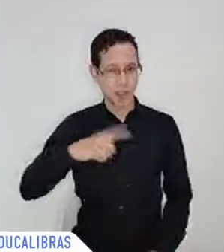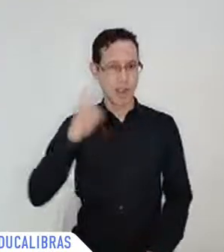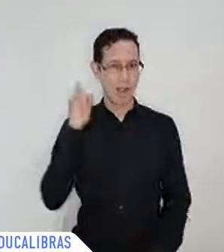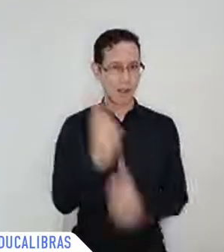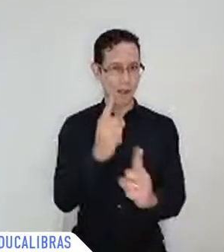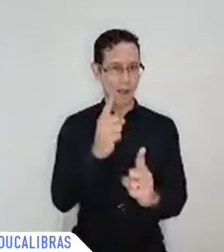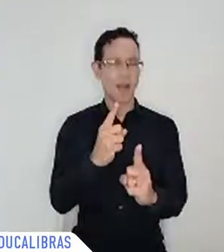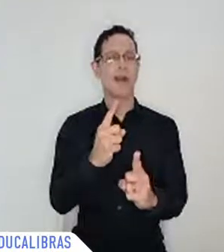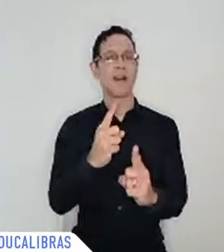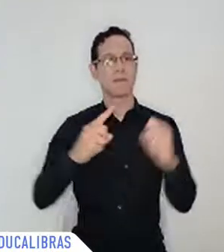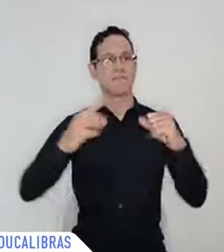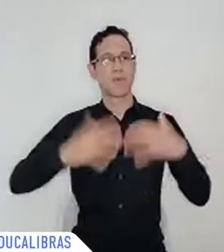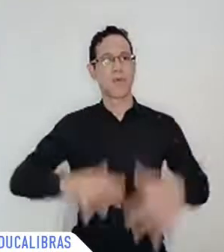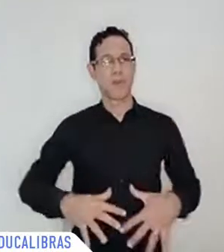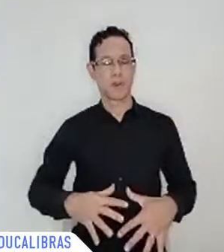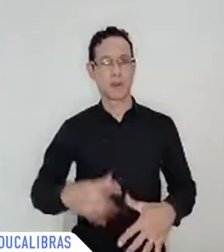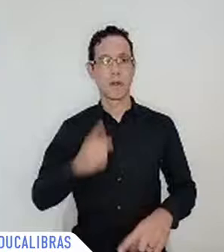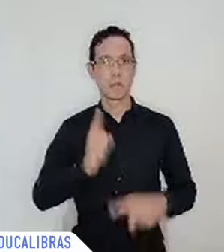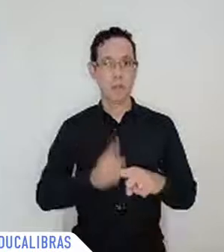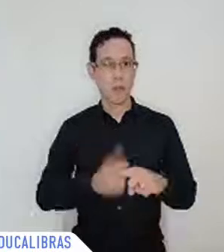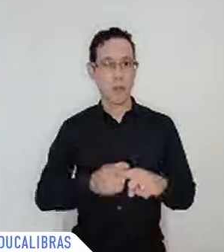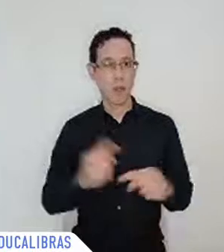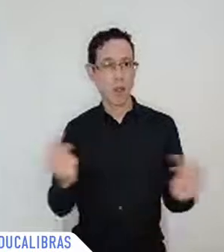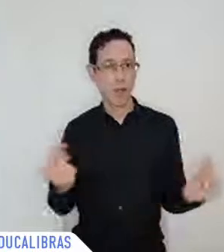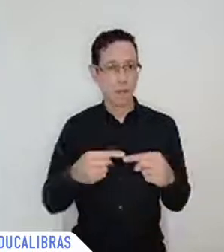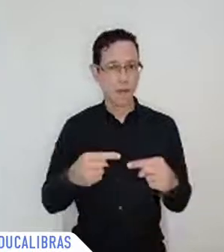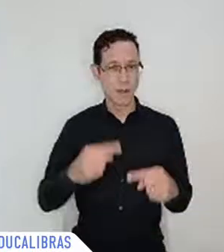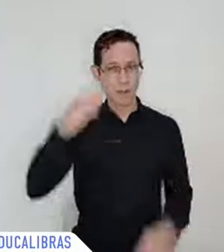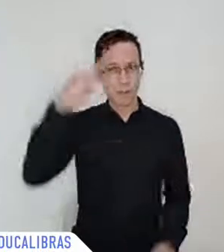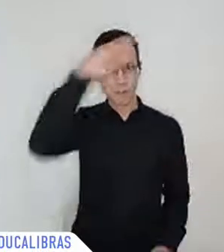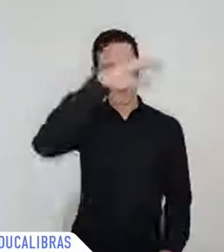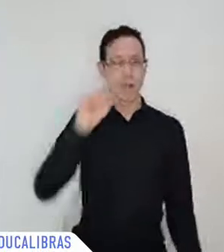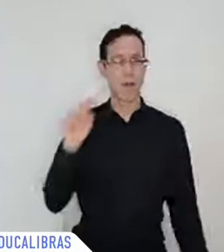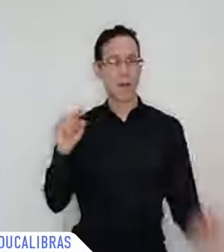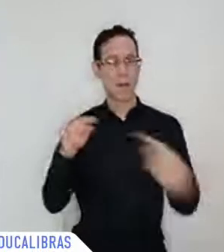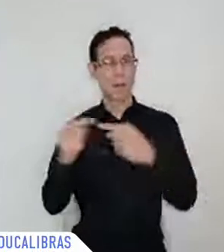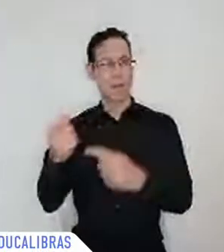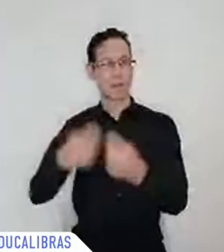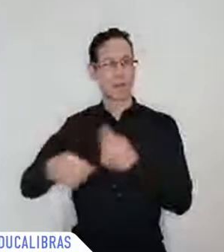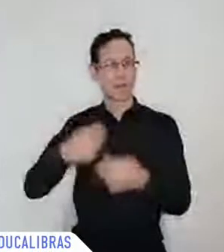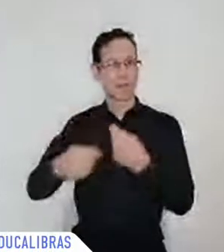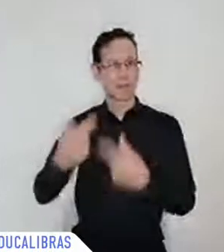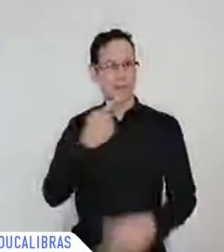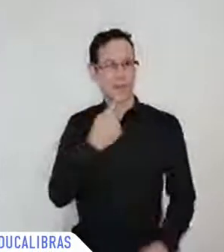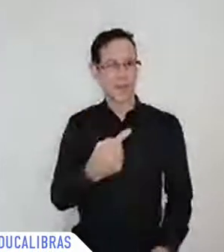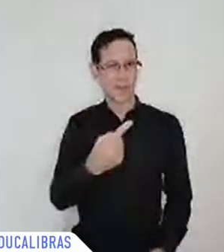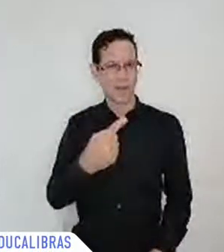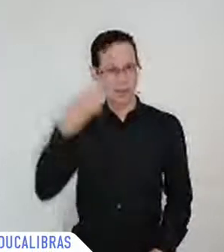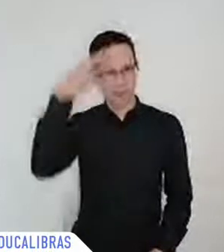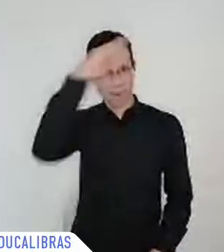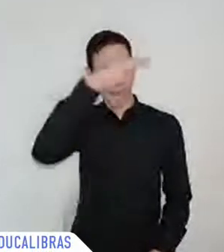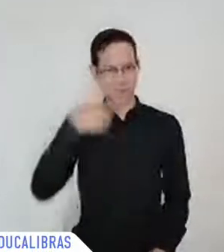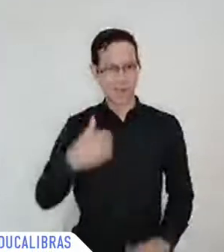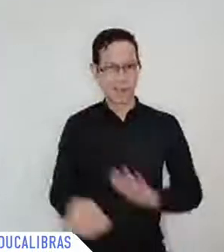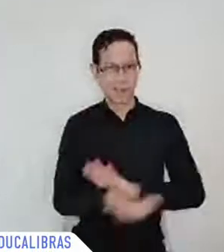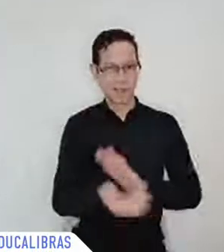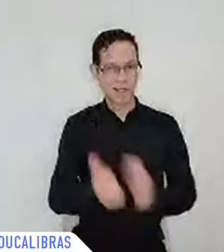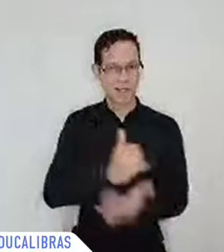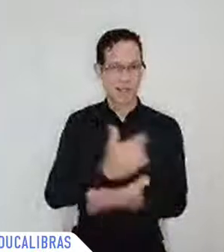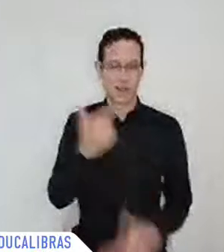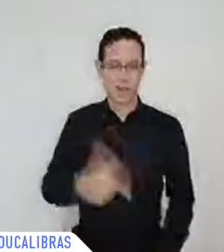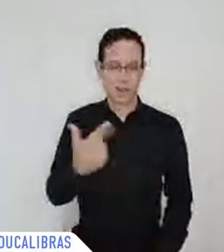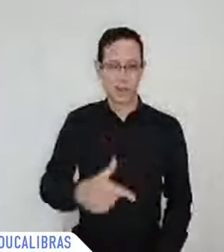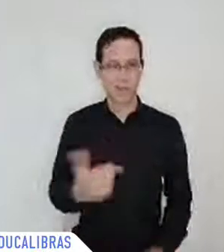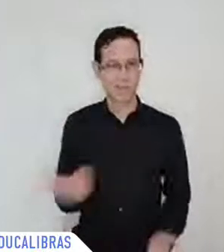Because this proves that there is corruption in the government, because that connects Bolsonaro to